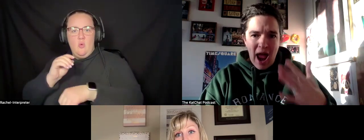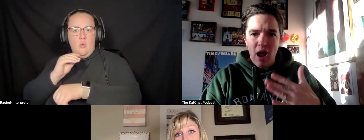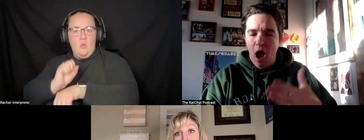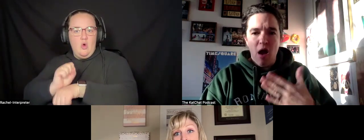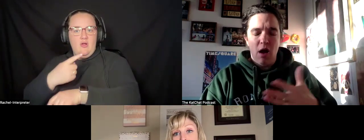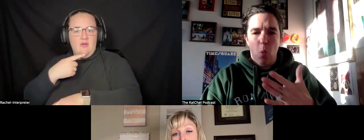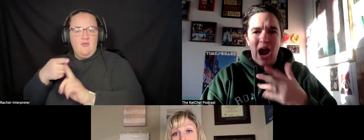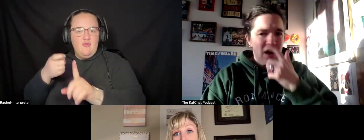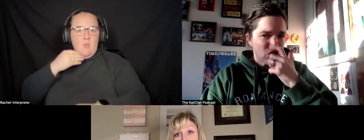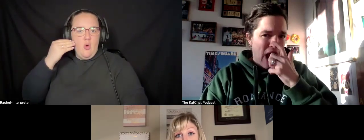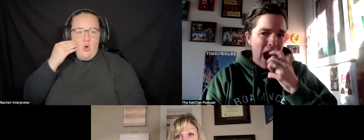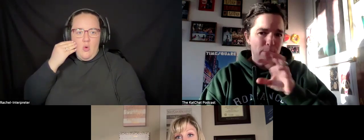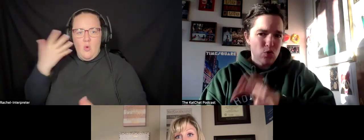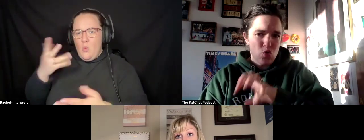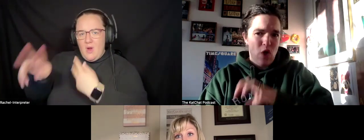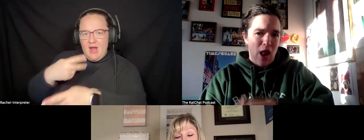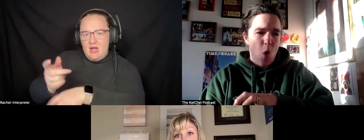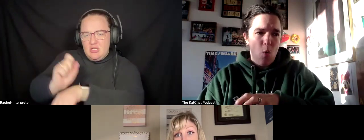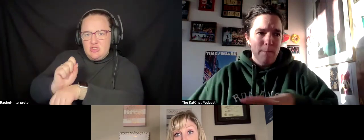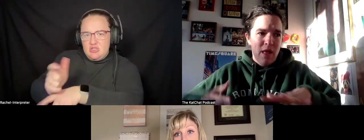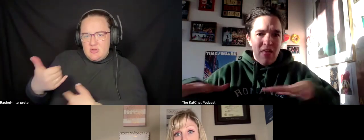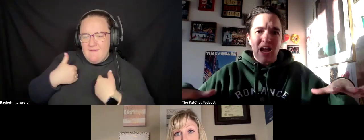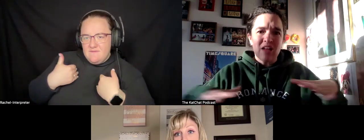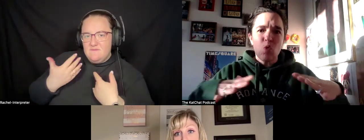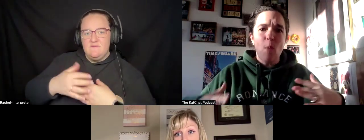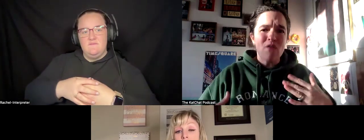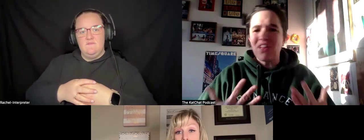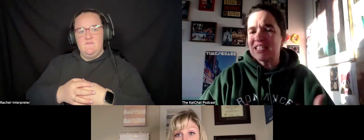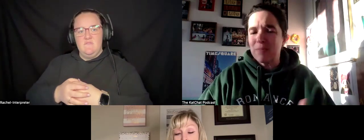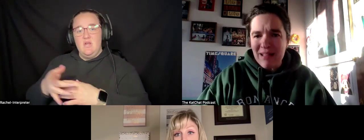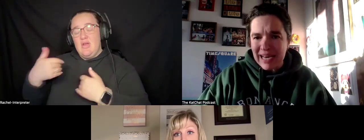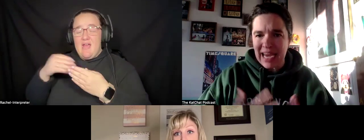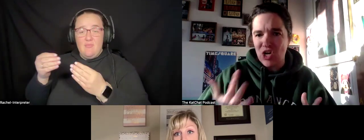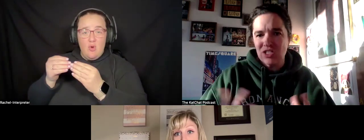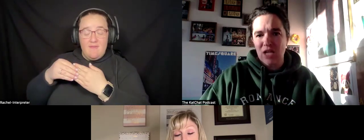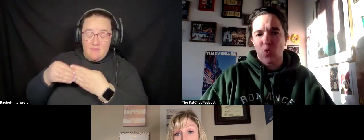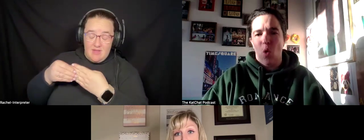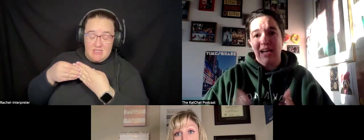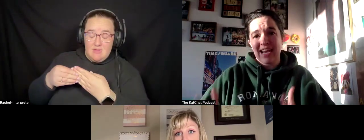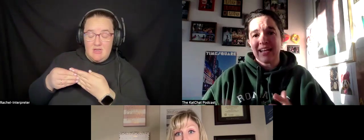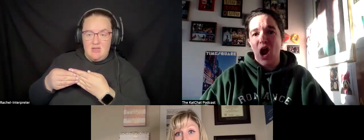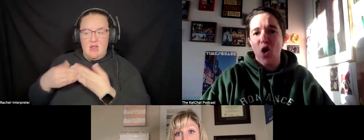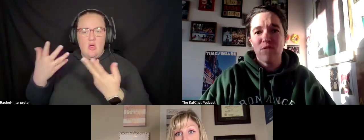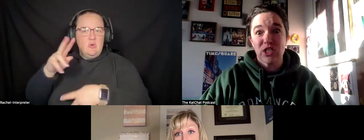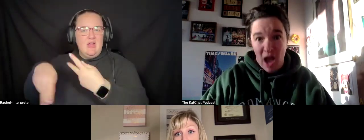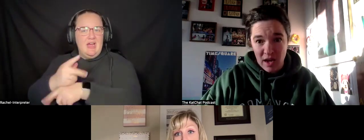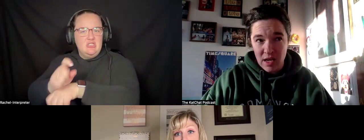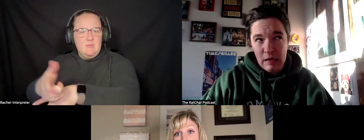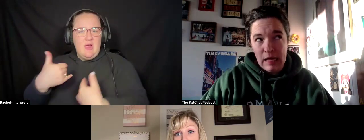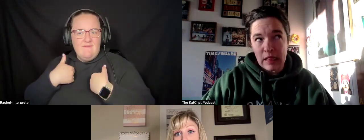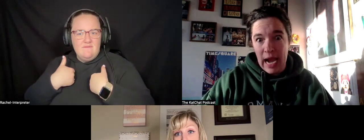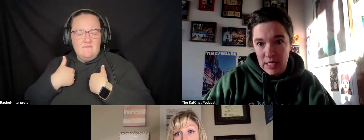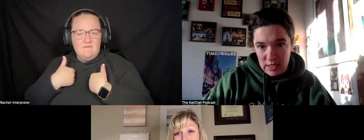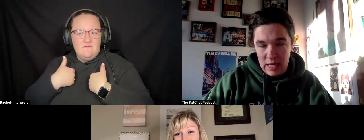home? What kind of job you do at home that gives you more flexibility in your schedule and taking care of your